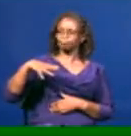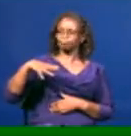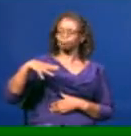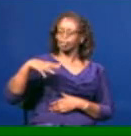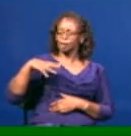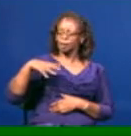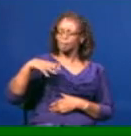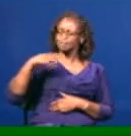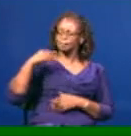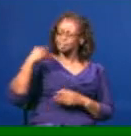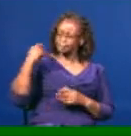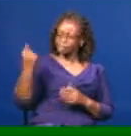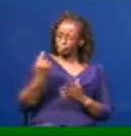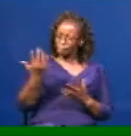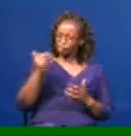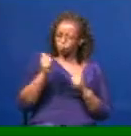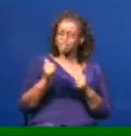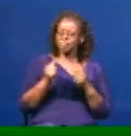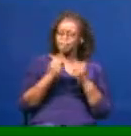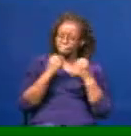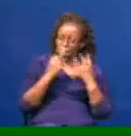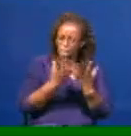which is of utmost need